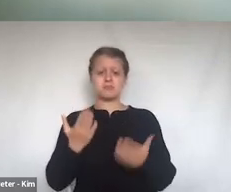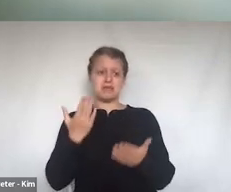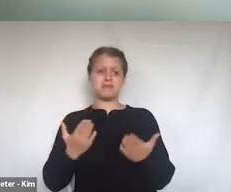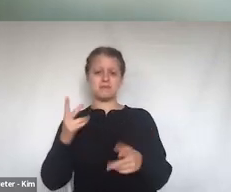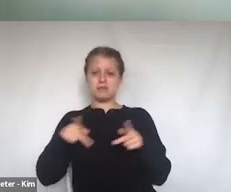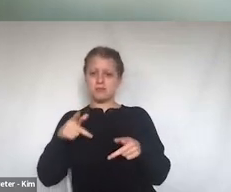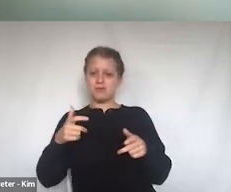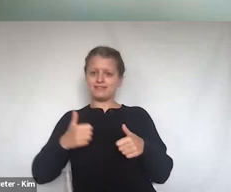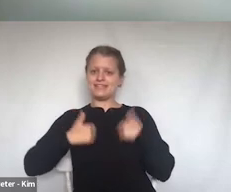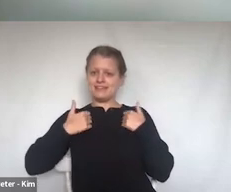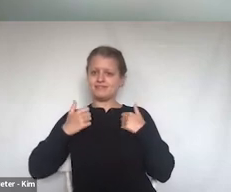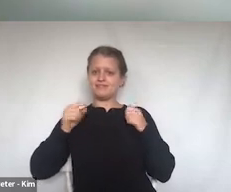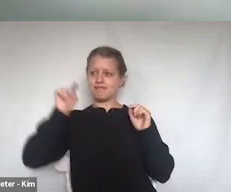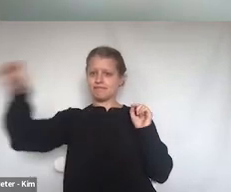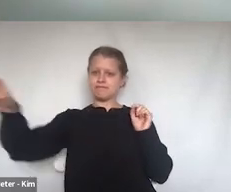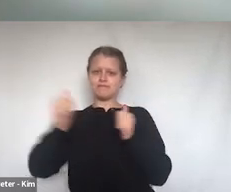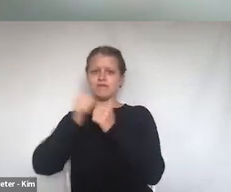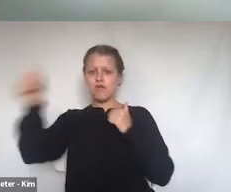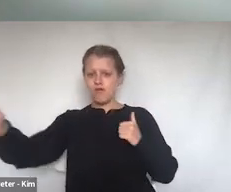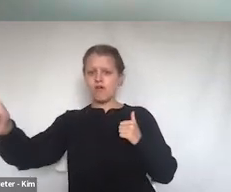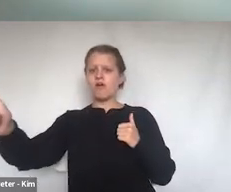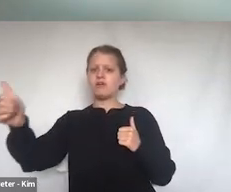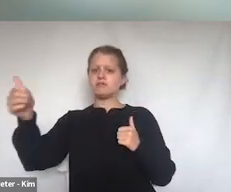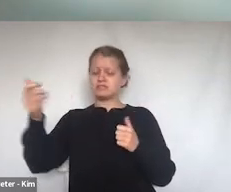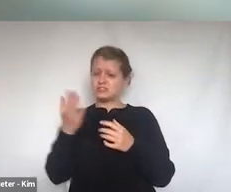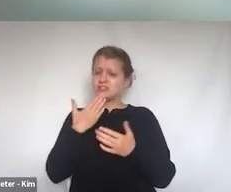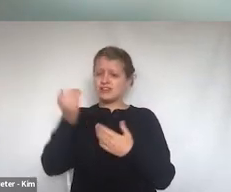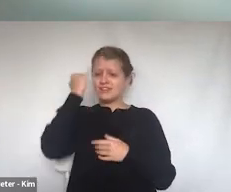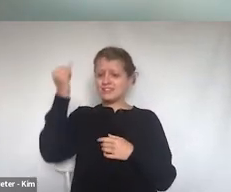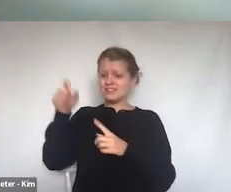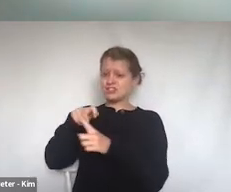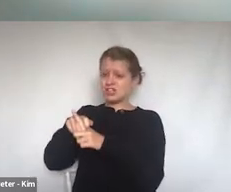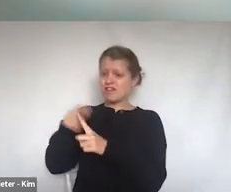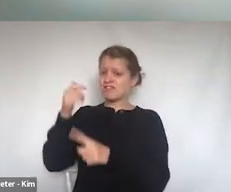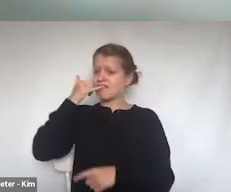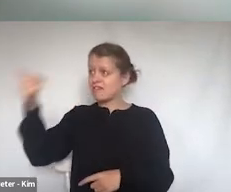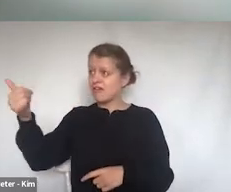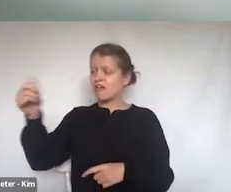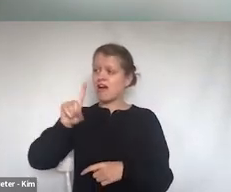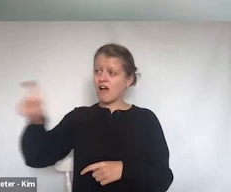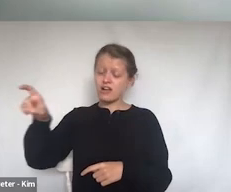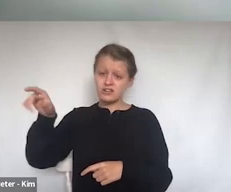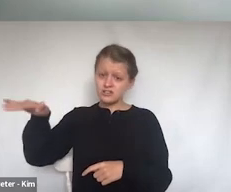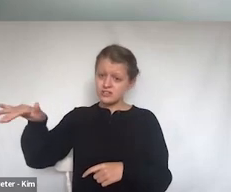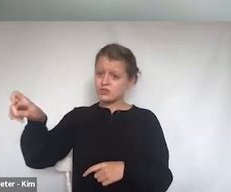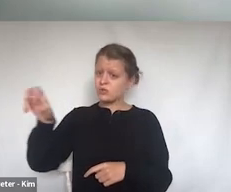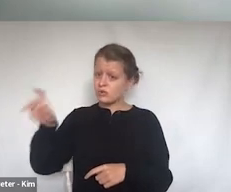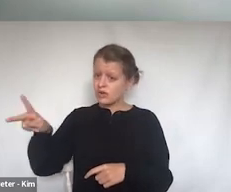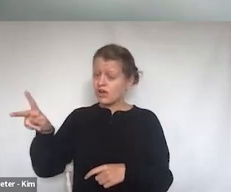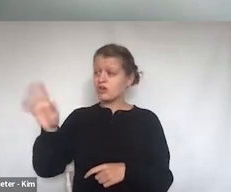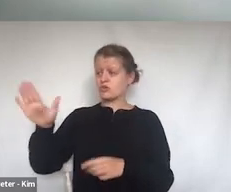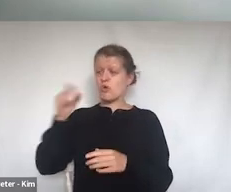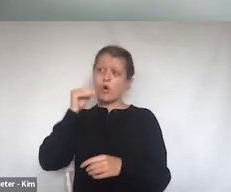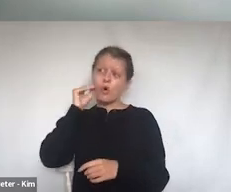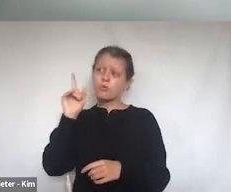the question is, checking in on people. And I think that one of the first things that might happen is just asking a person, what's your space like in